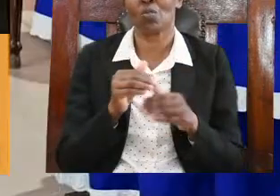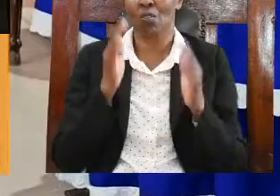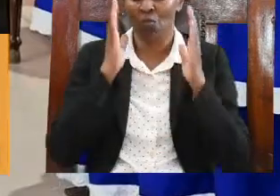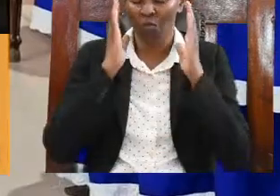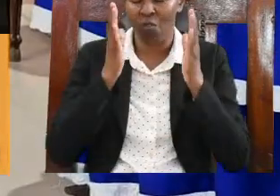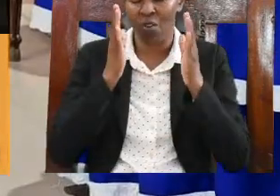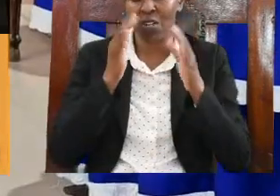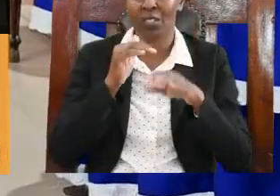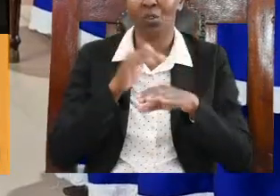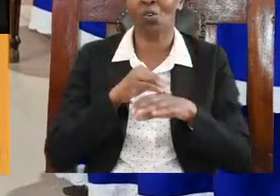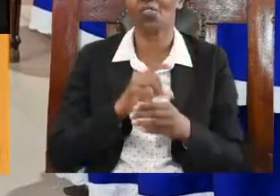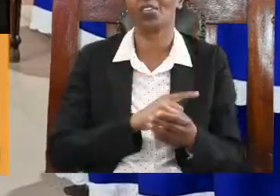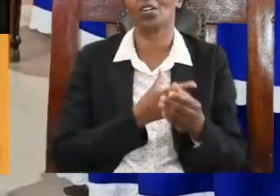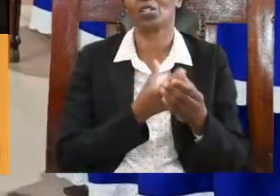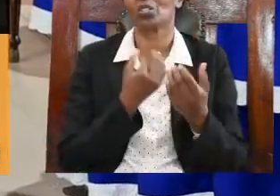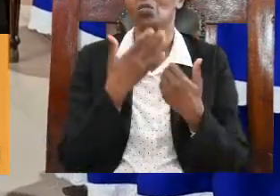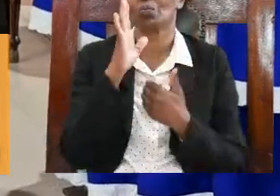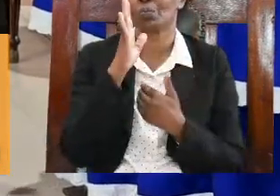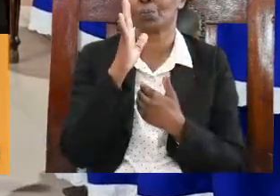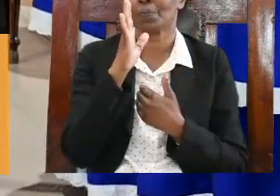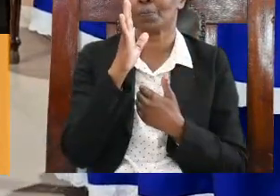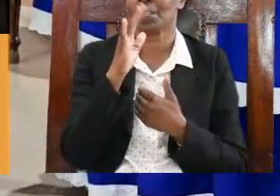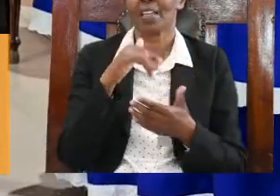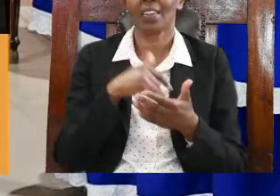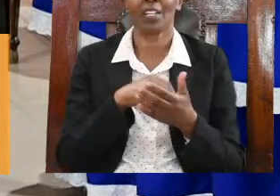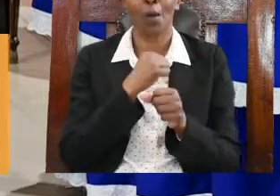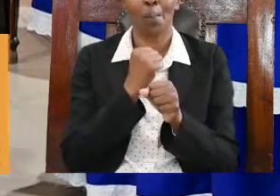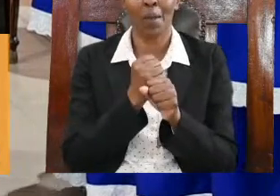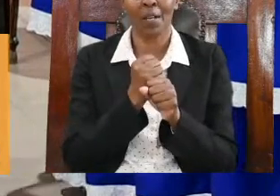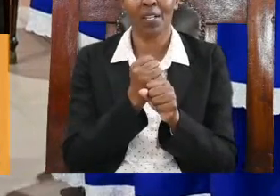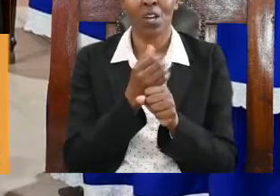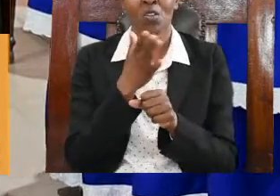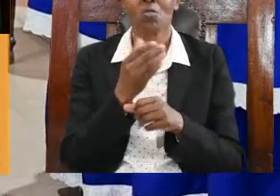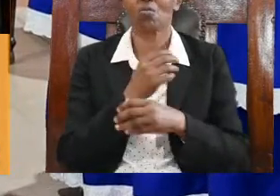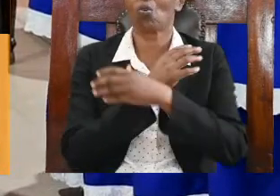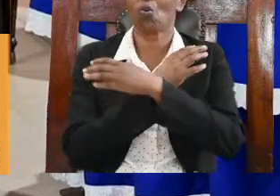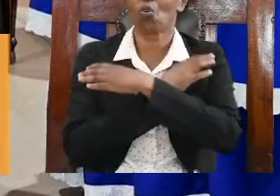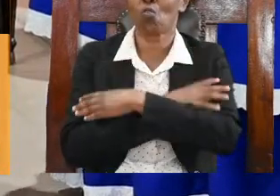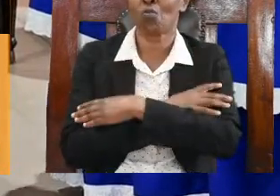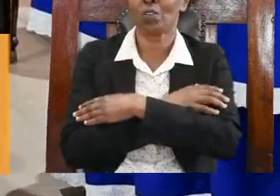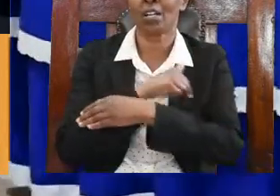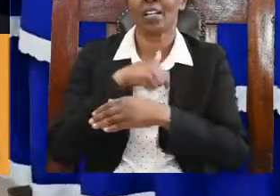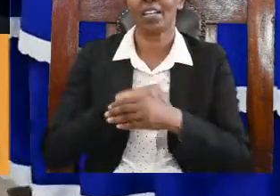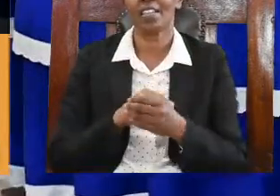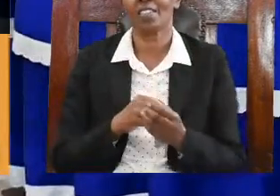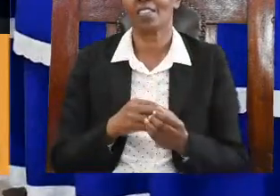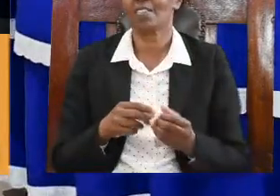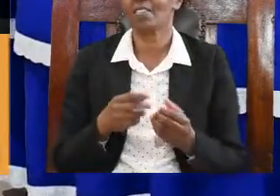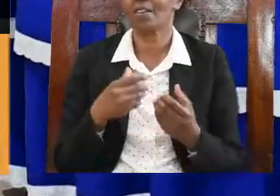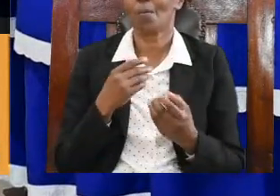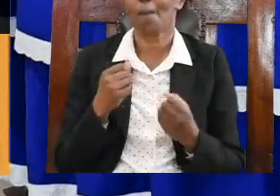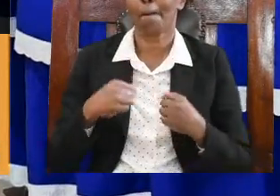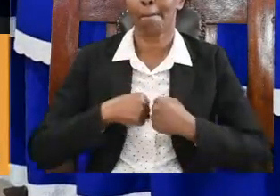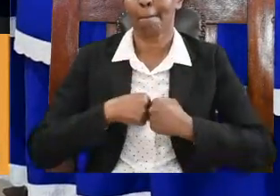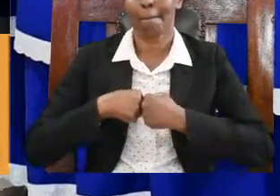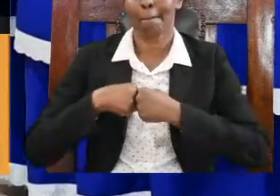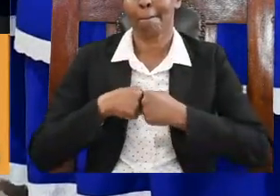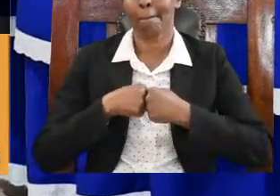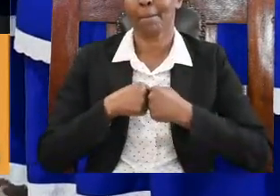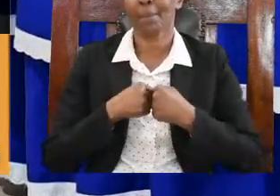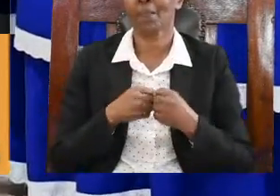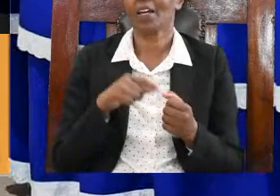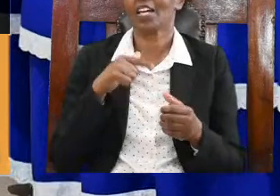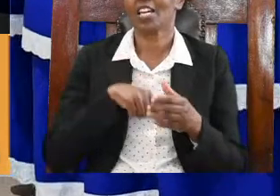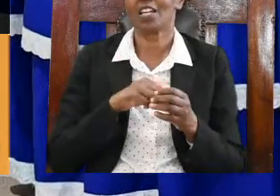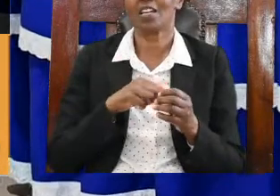Focus on the grace of God that makes even more comfortable in the face of persecution, in the face